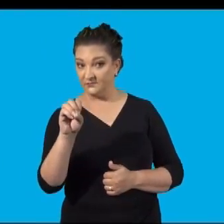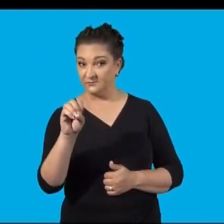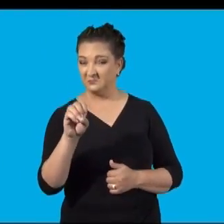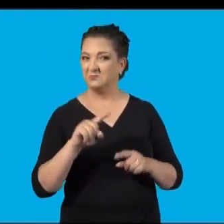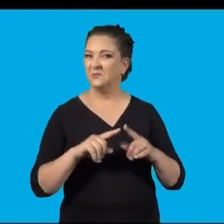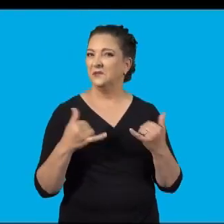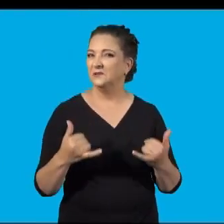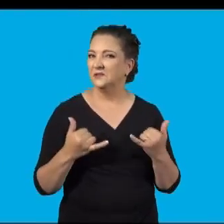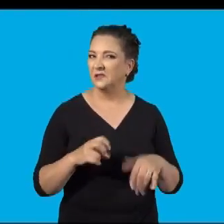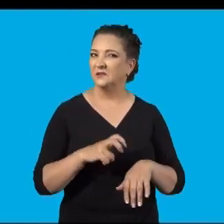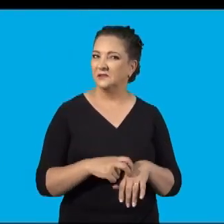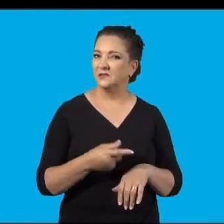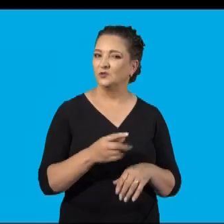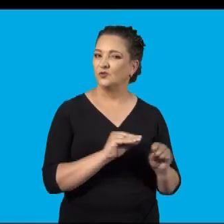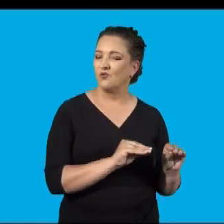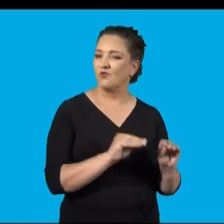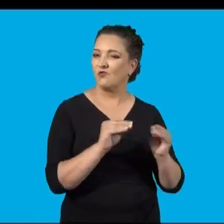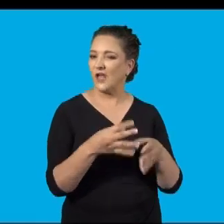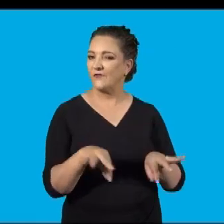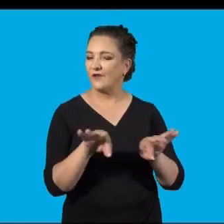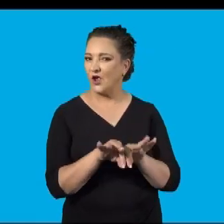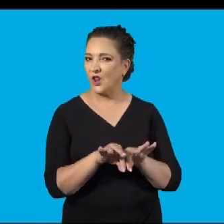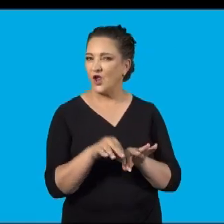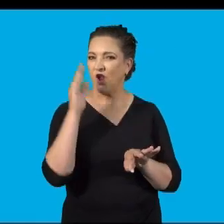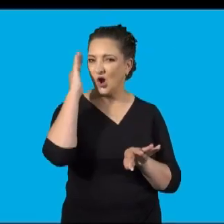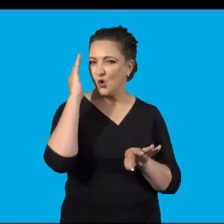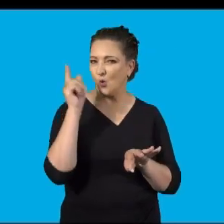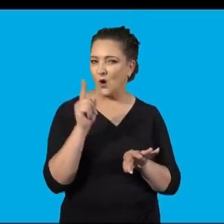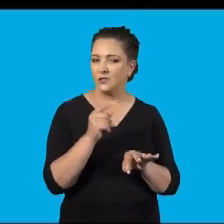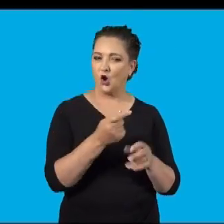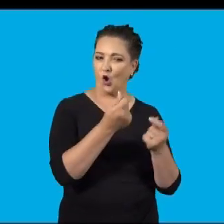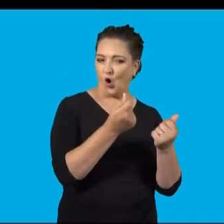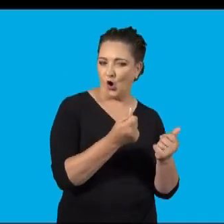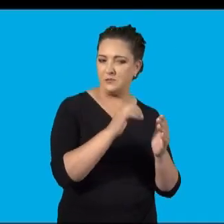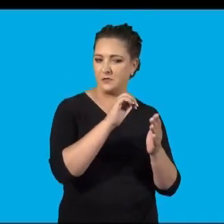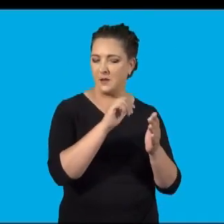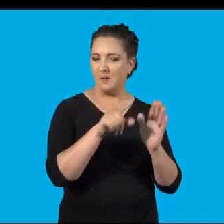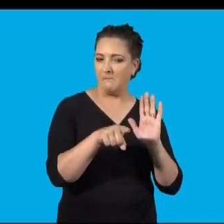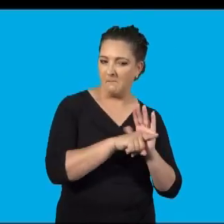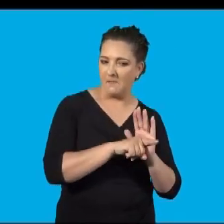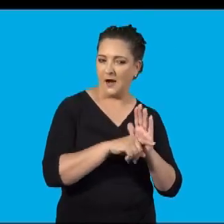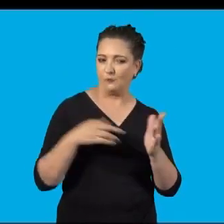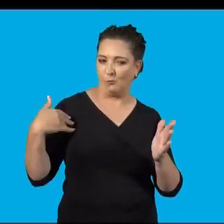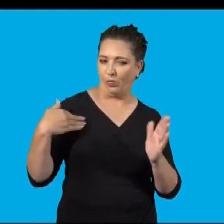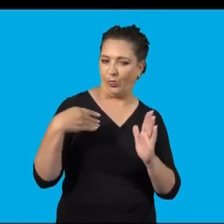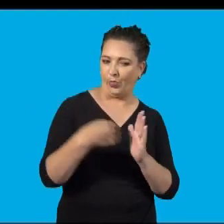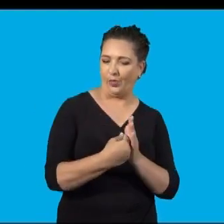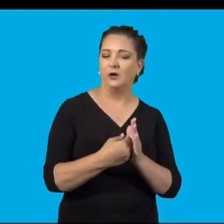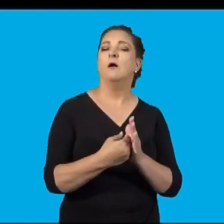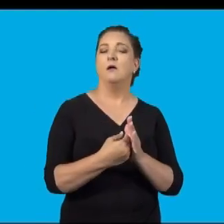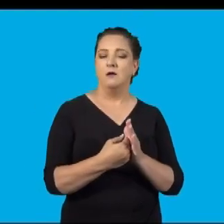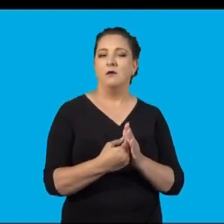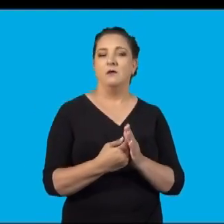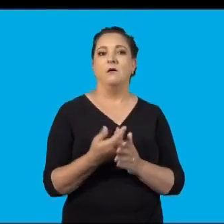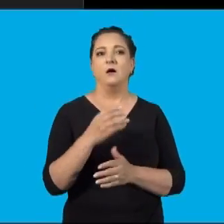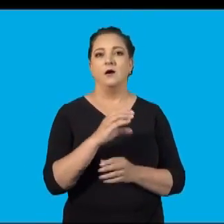337,500. And then I need to get here what we call carrying value. And I know that cost minus accumulated gives me carrying value.